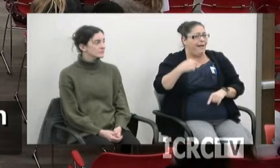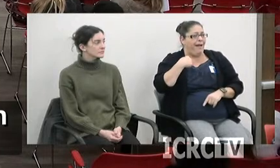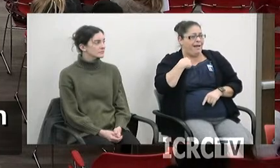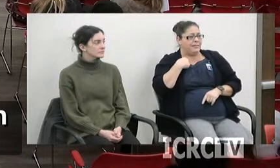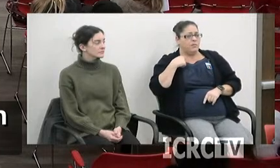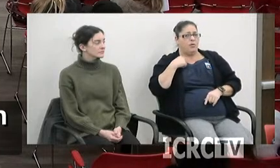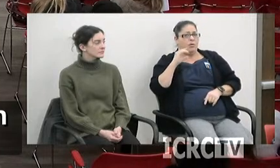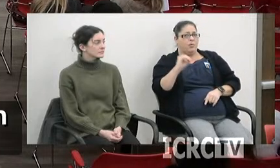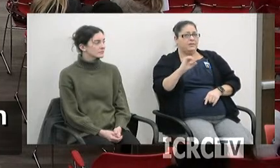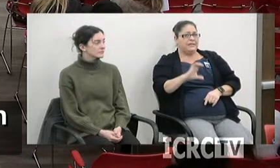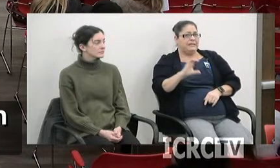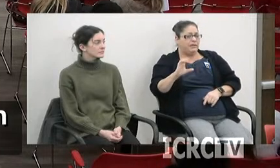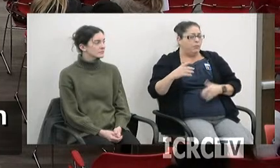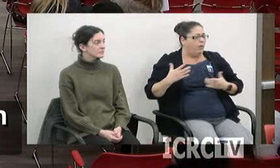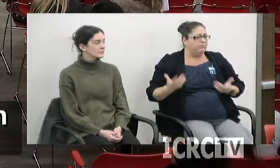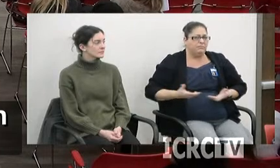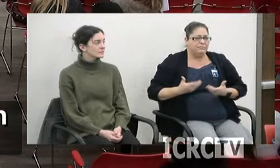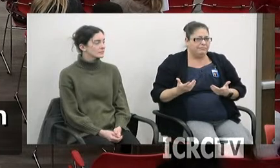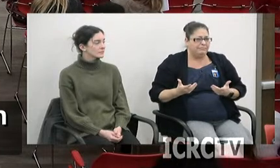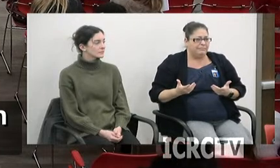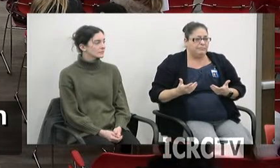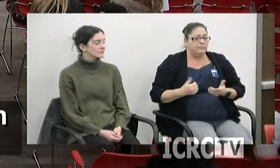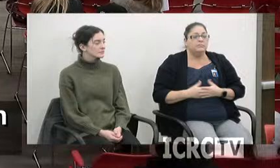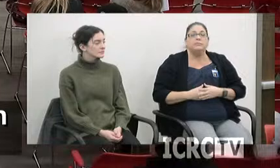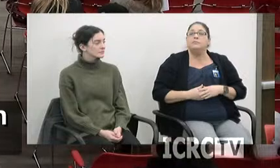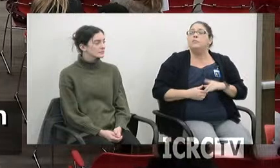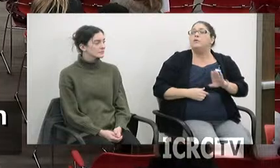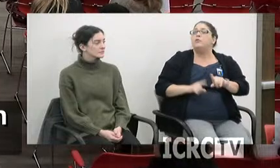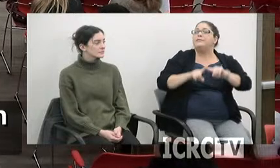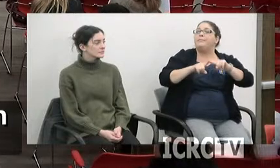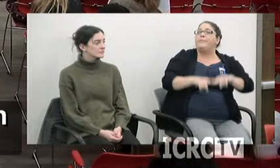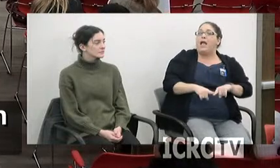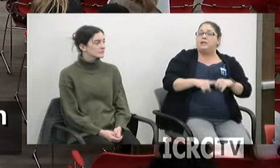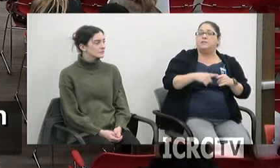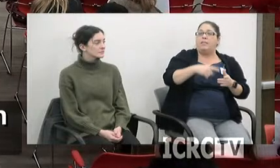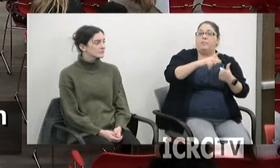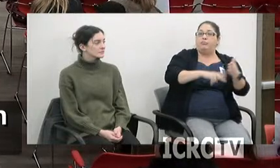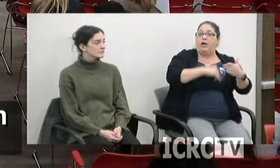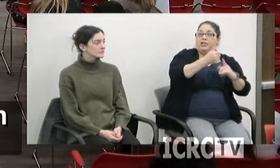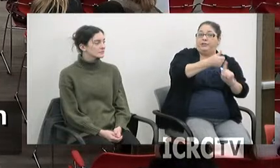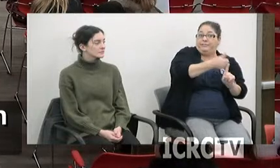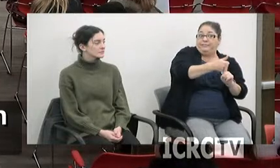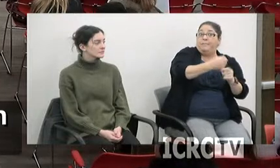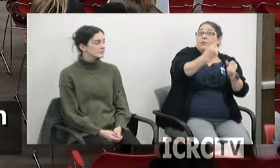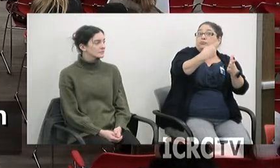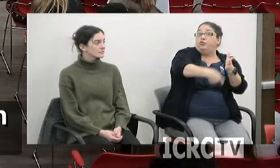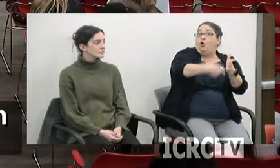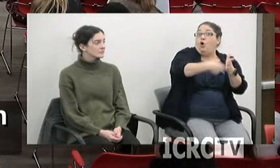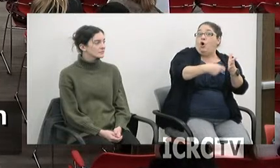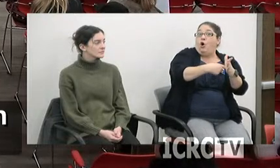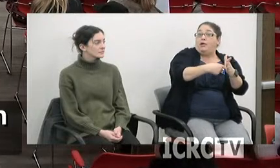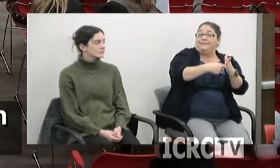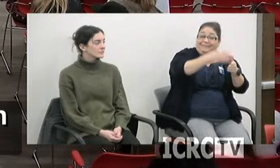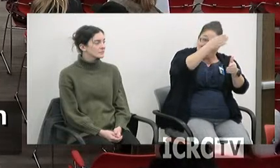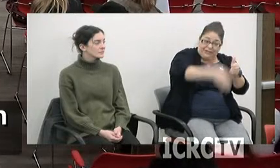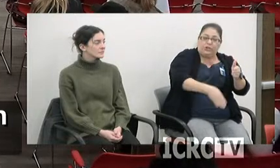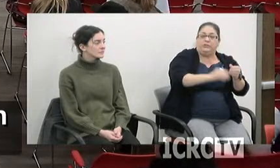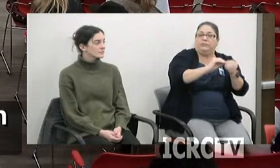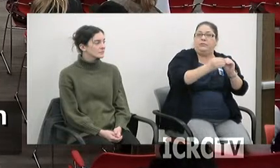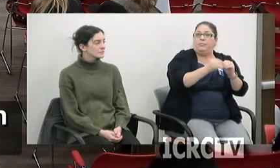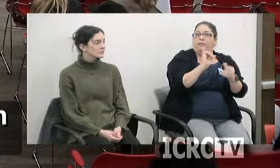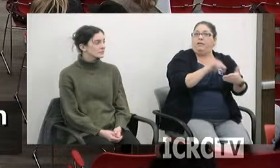that what I heard? Well, it all depends on what the project ends up costing at the end. And if it's,